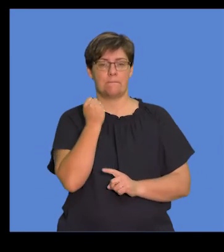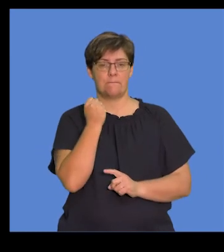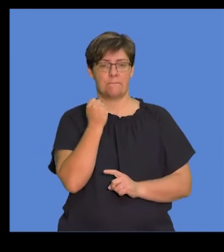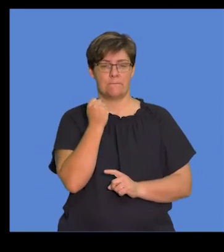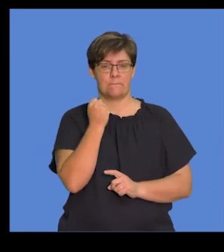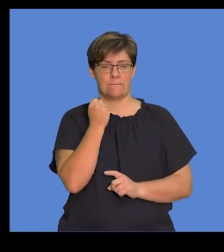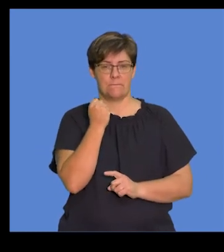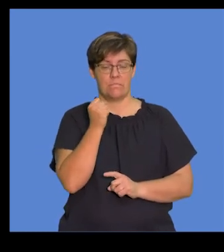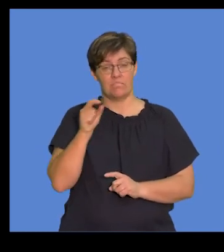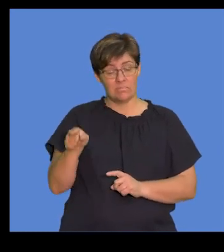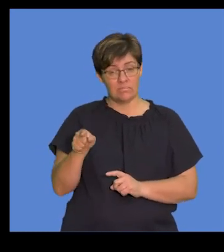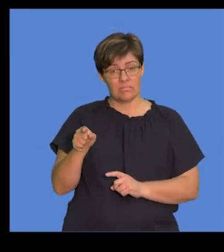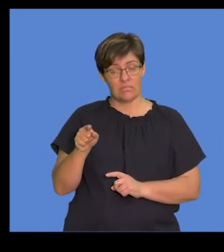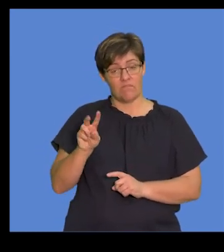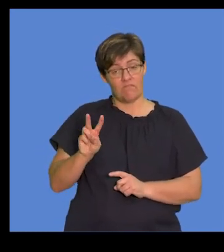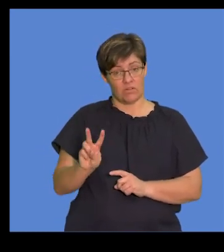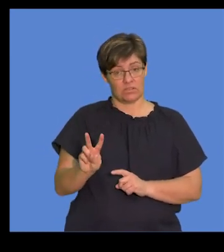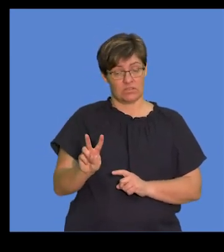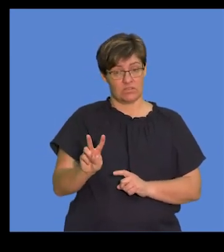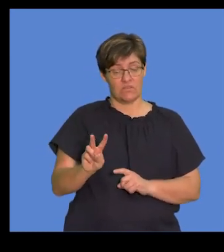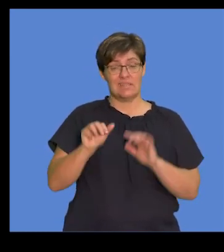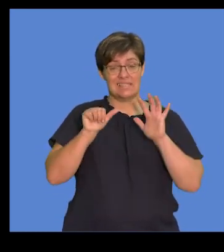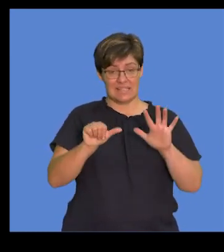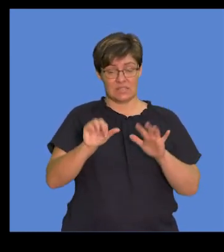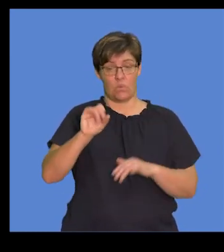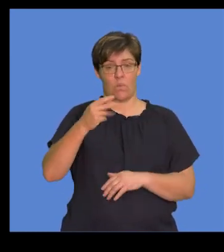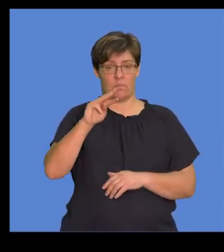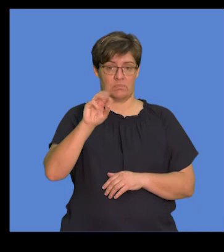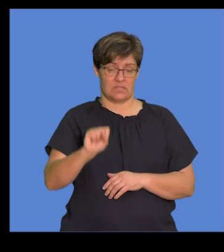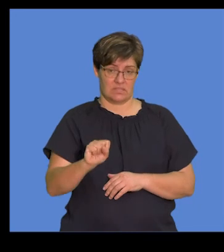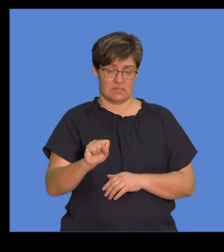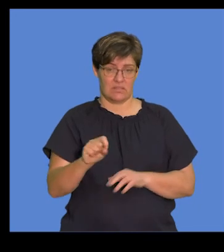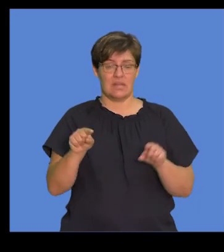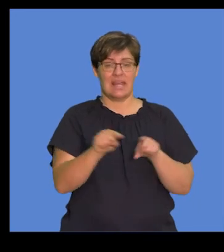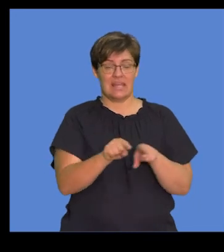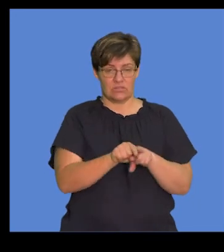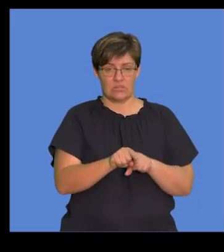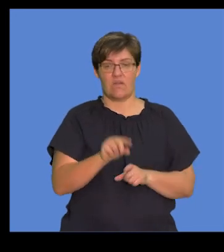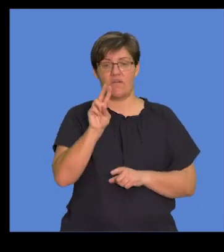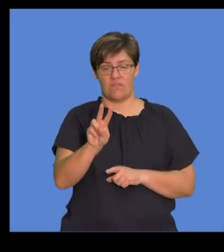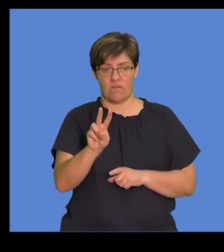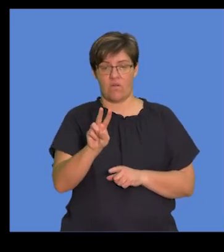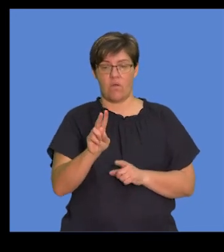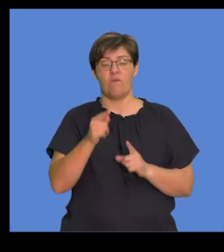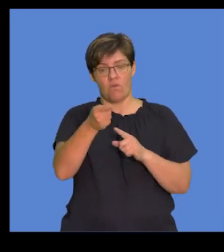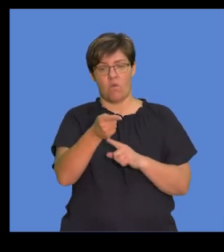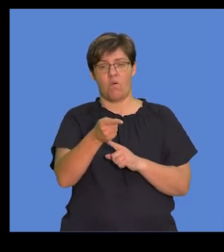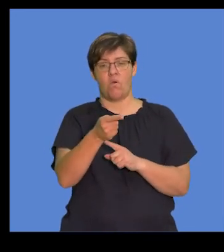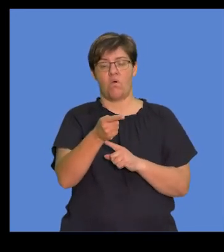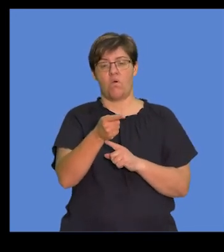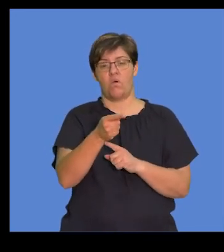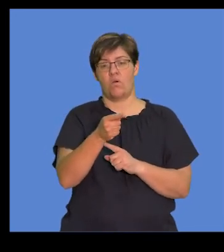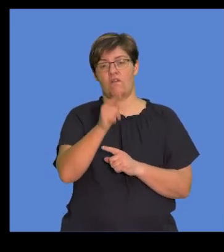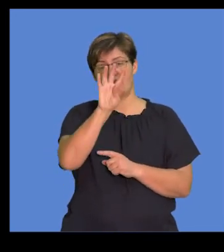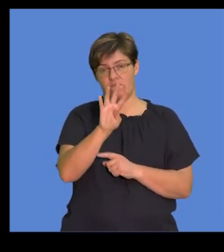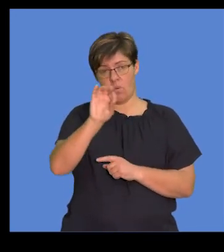find the voltage for 6 ohms, which is equals to the voltage across the 4 ohms,